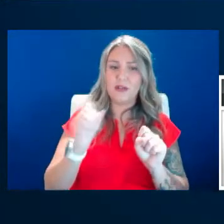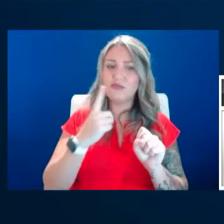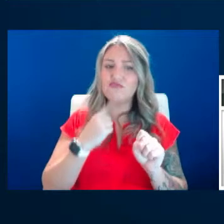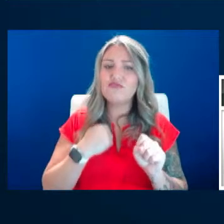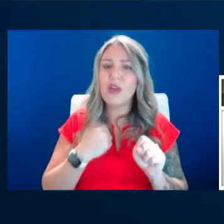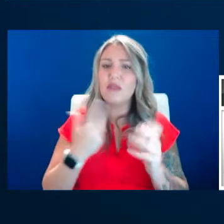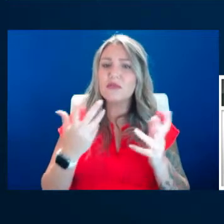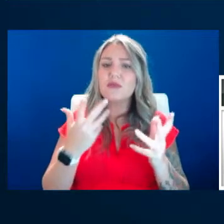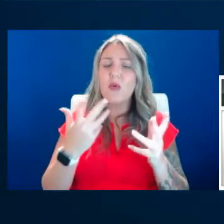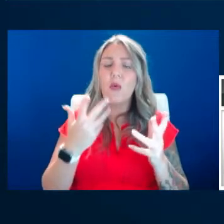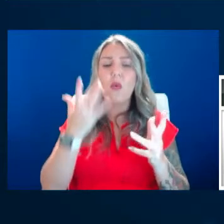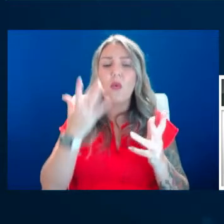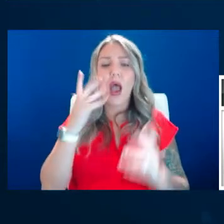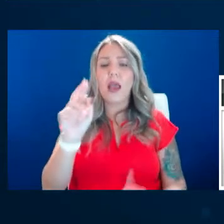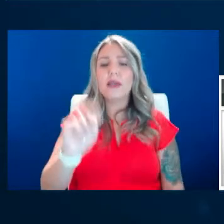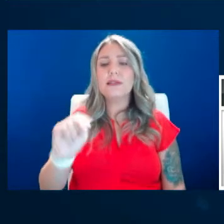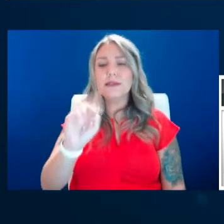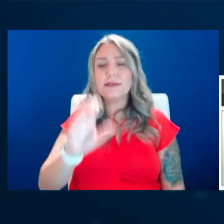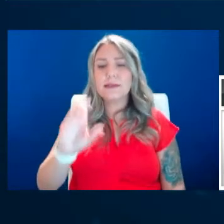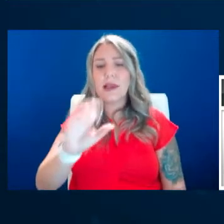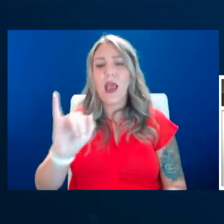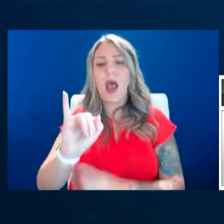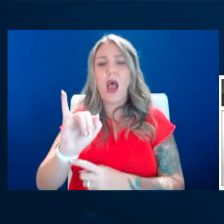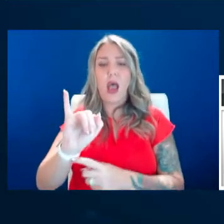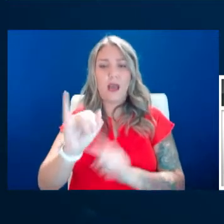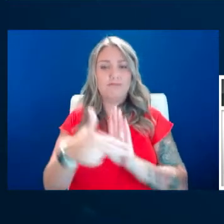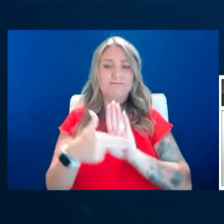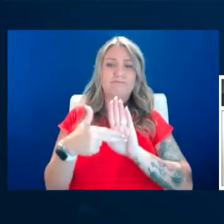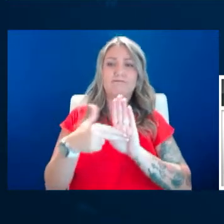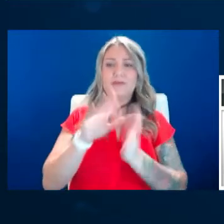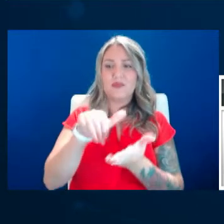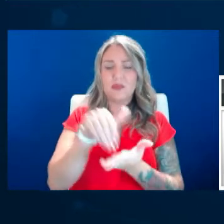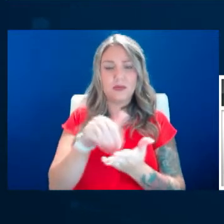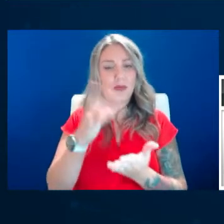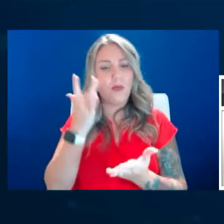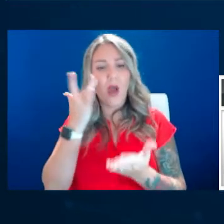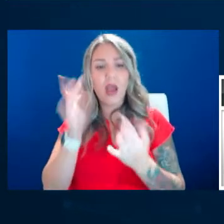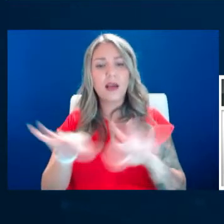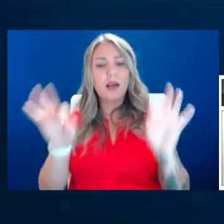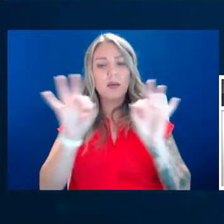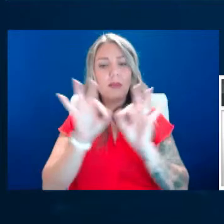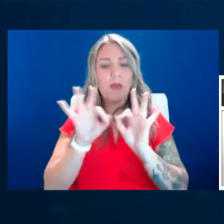NCI designated centers. Why is it so important that these